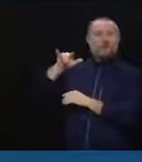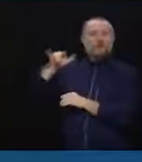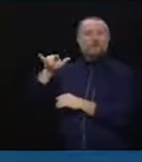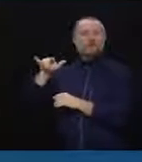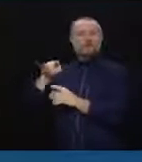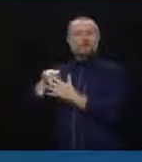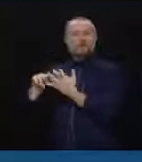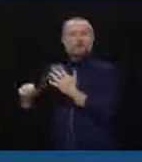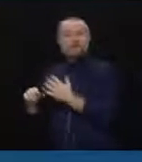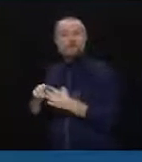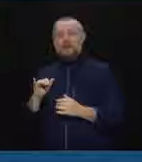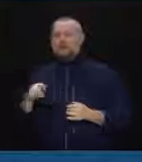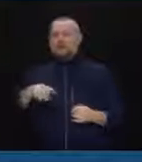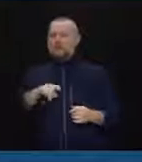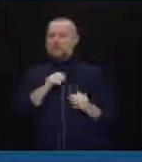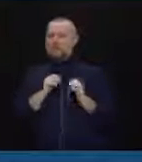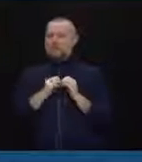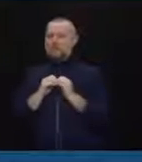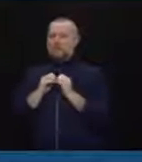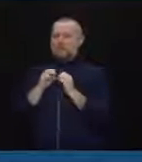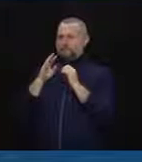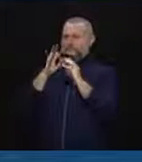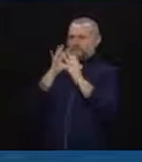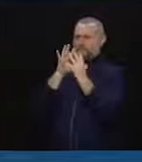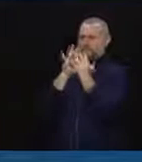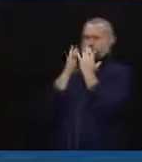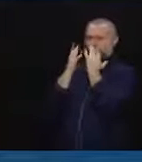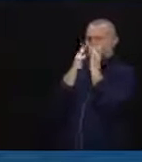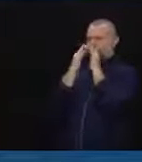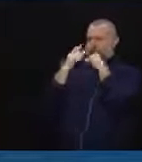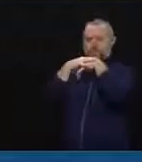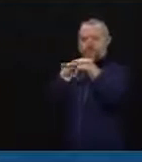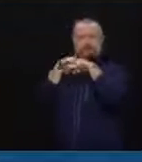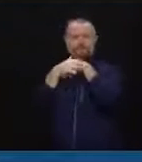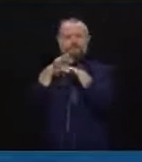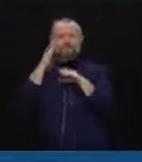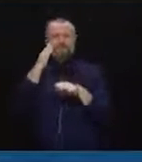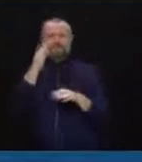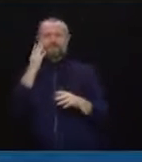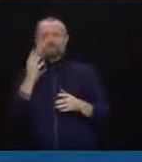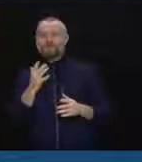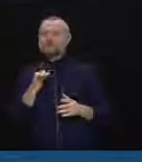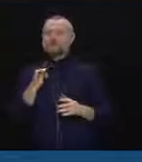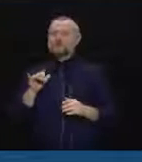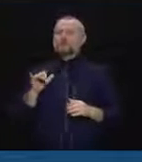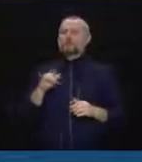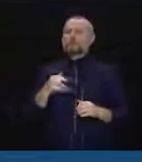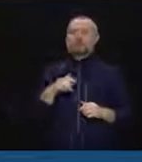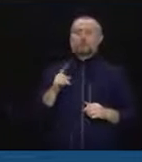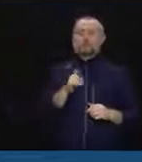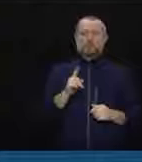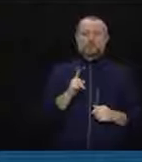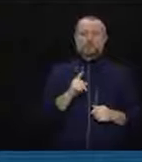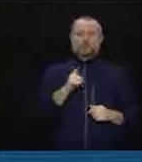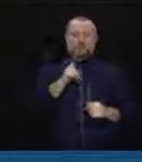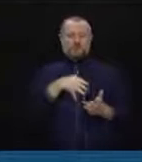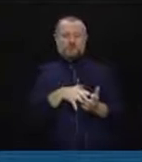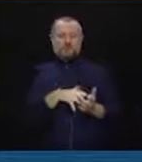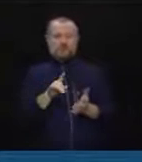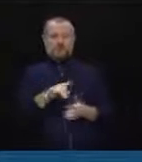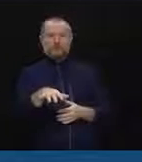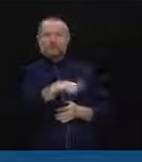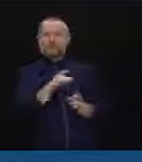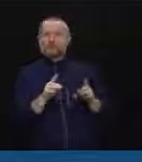are more concentrated areas, as well as the areas where we believe people are most vulnerable. I want people to know this pandemic is not